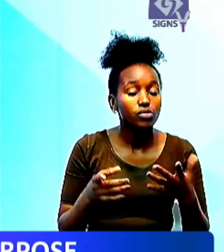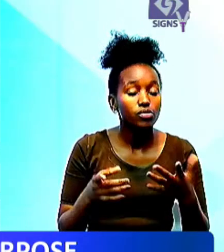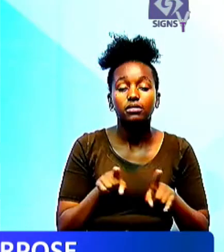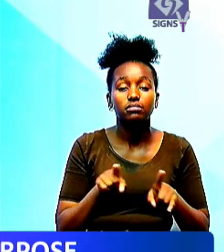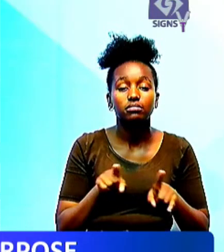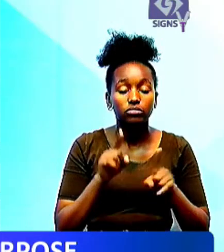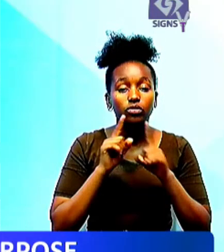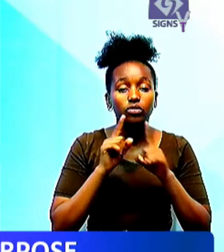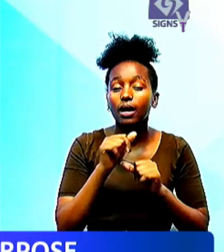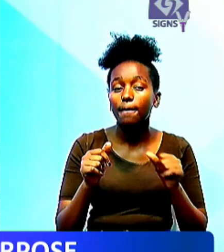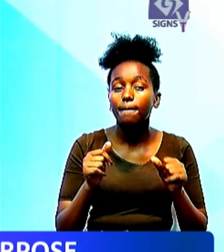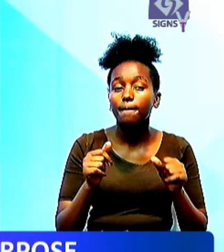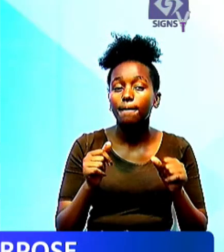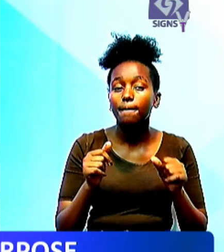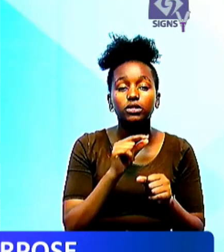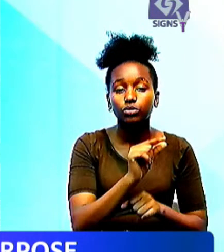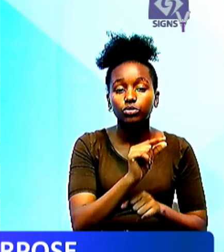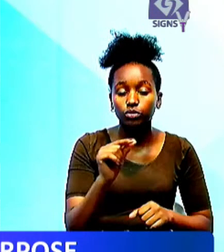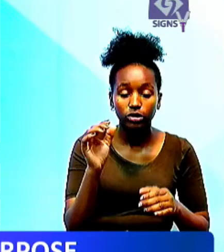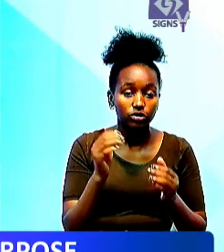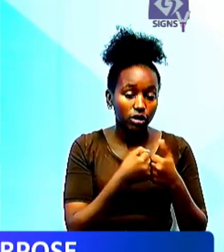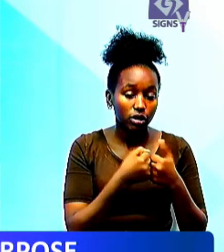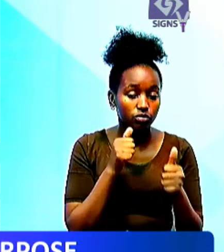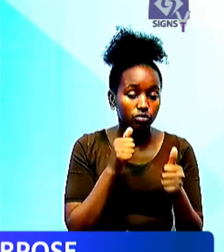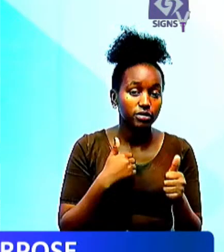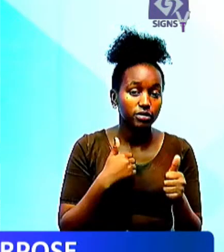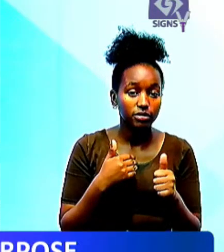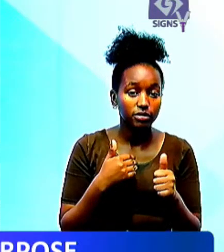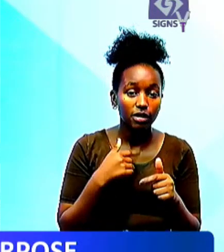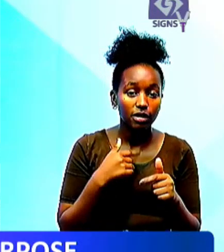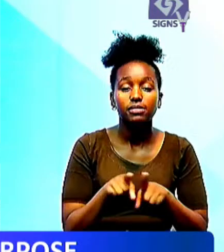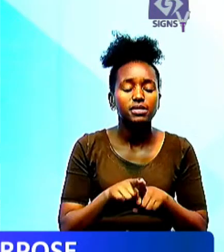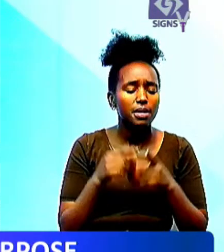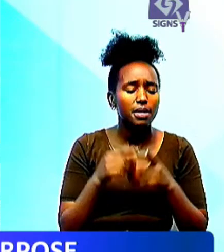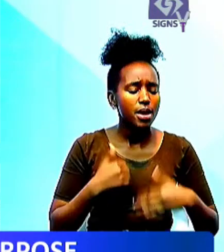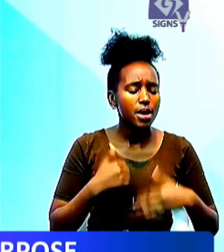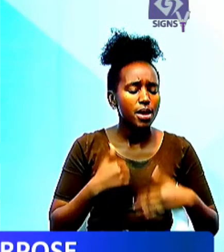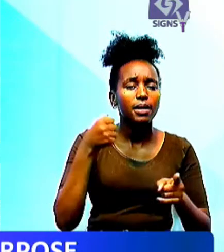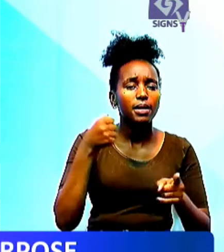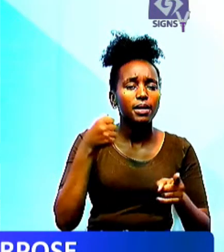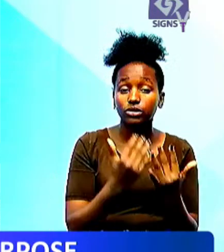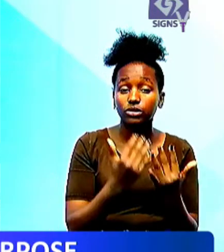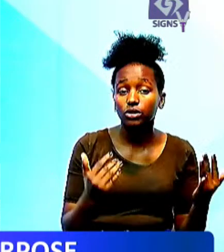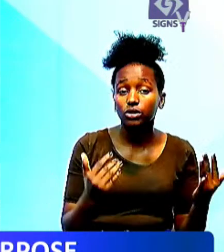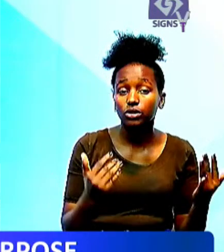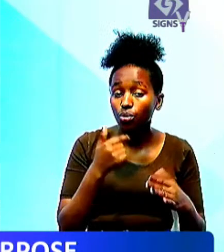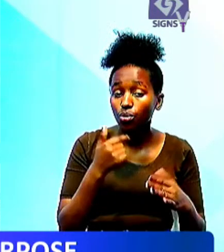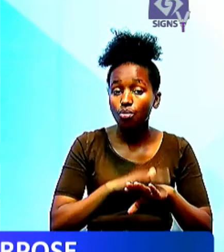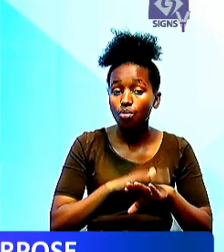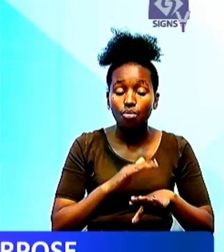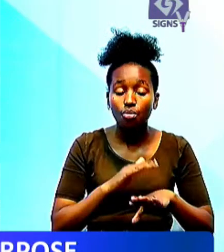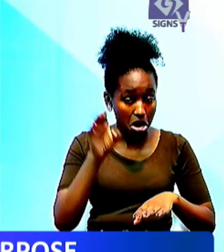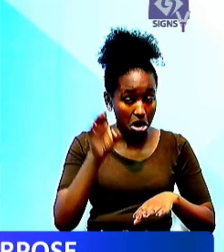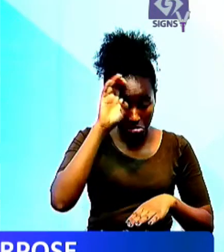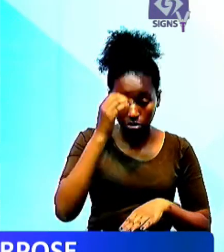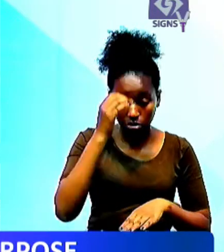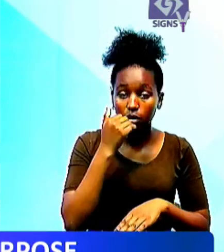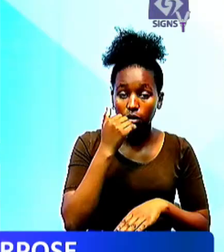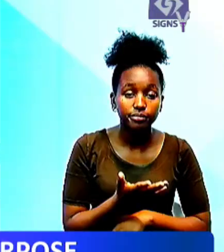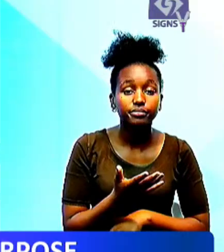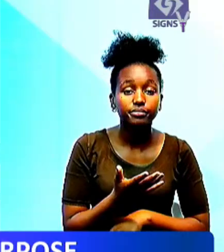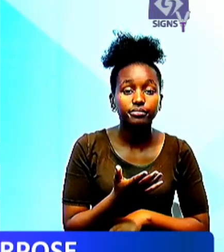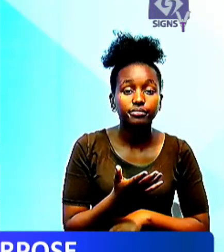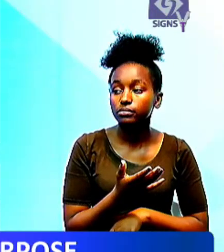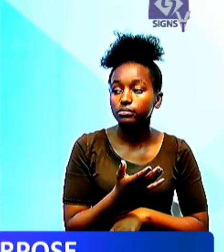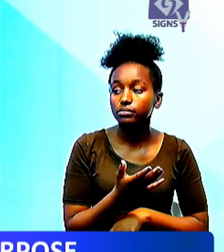maybe in challenges in the society? How can I impact the children who don't have a good education and help